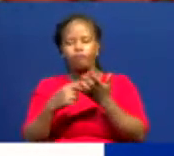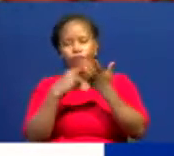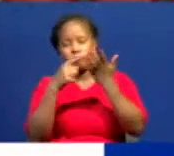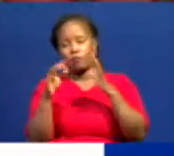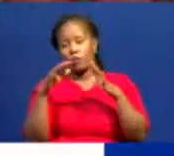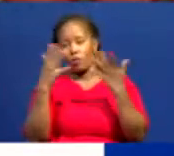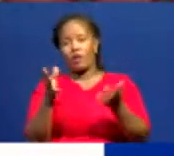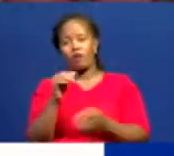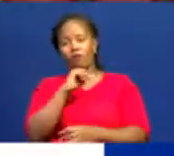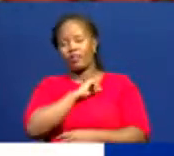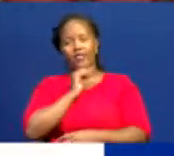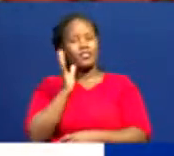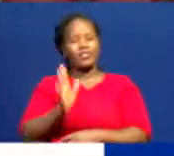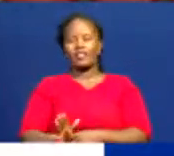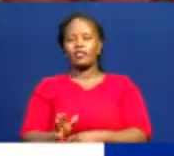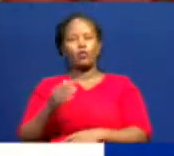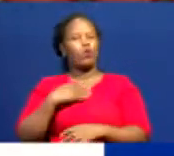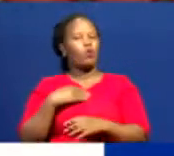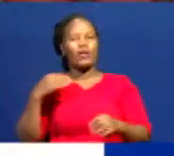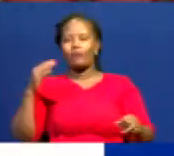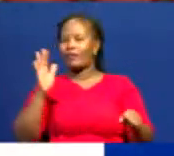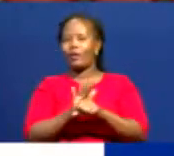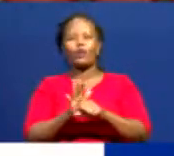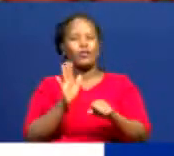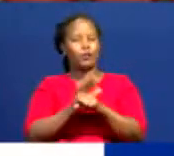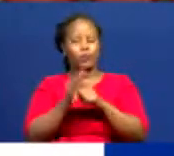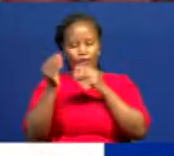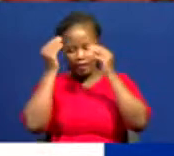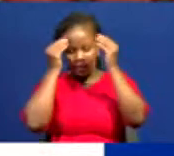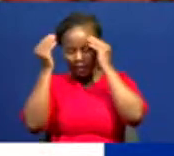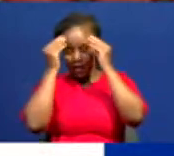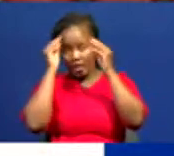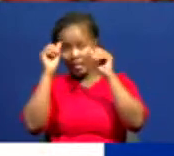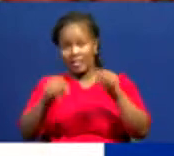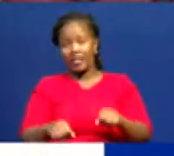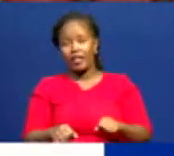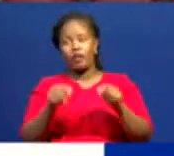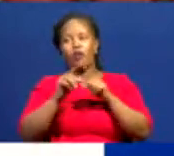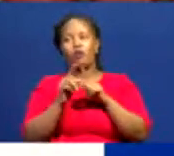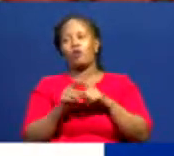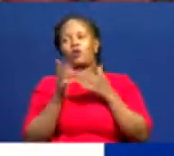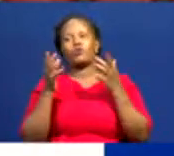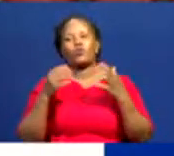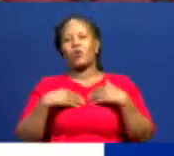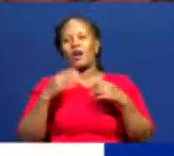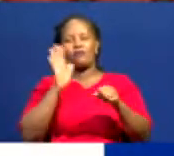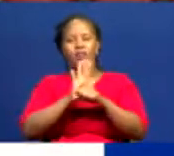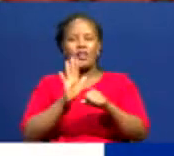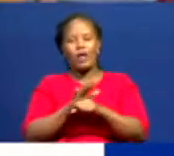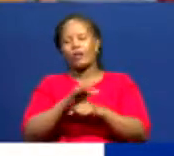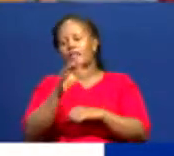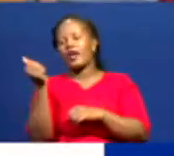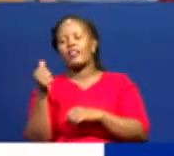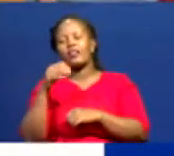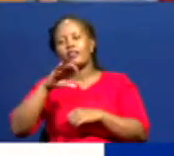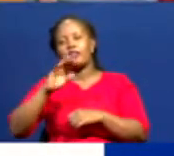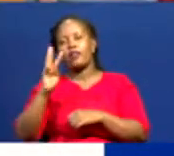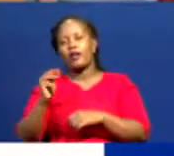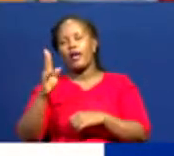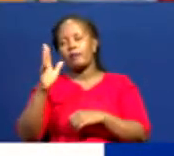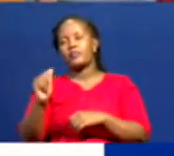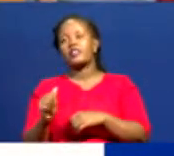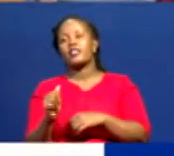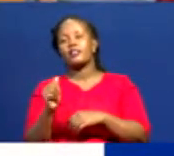senators. There's so much that you can learn, and there's so much also that these senators can be able to learn from you. The MCS